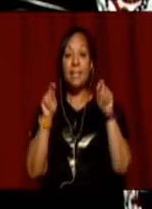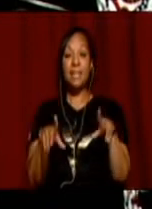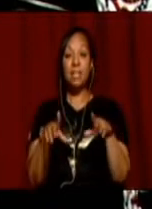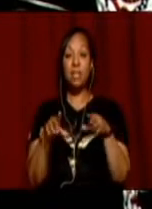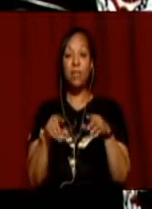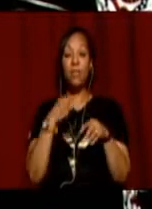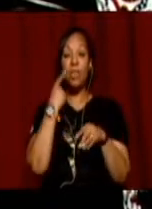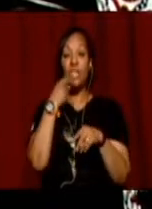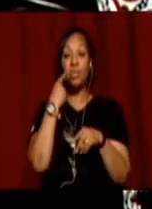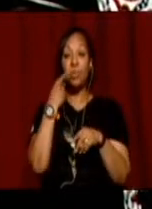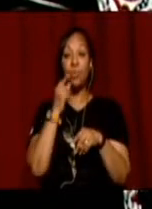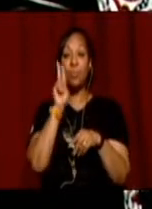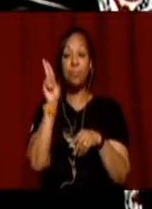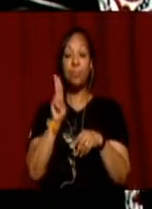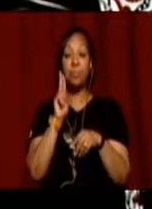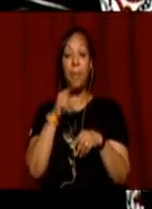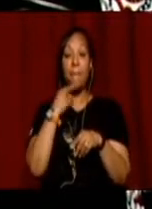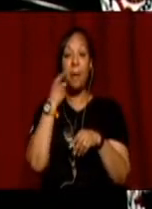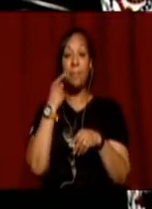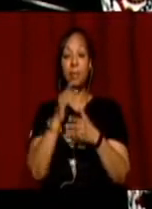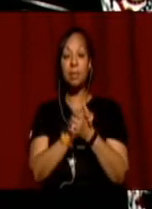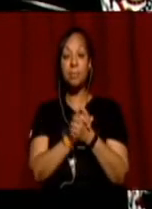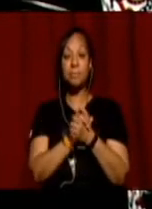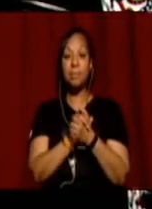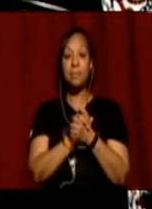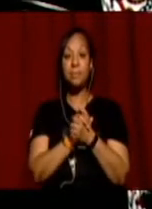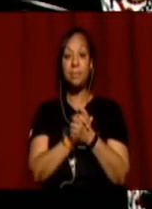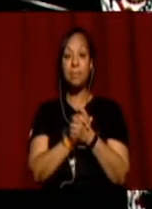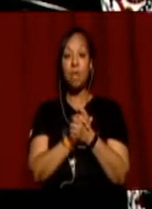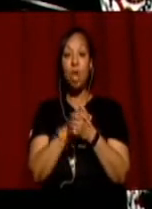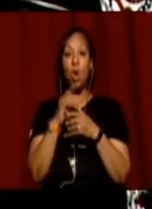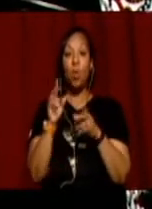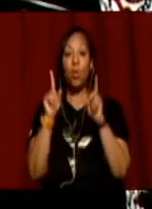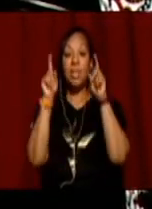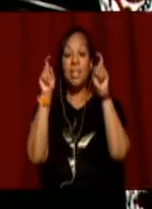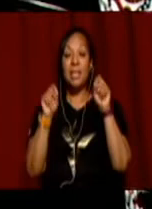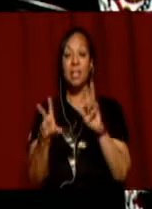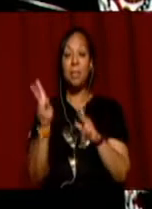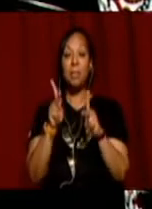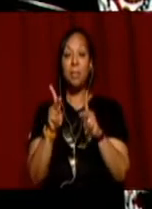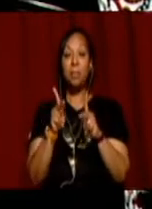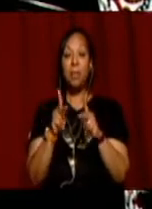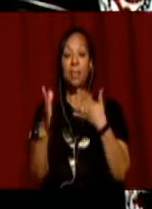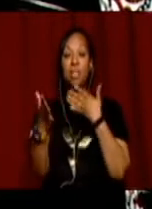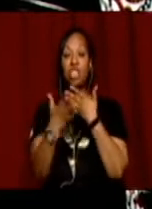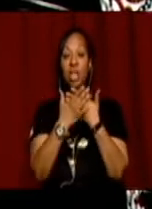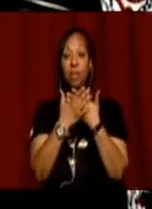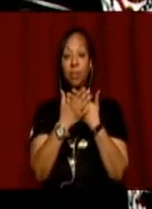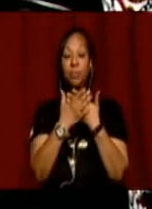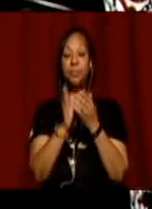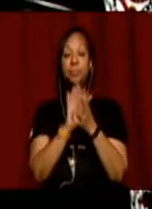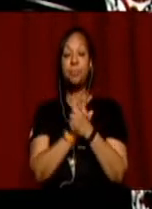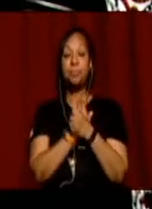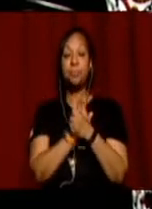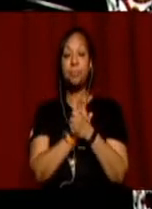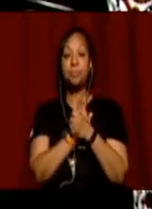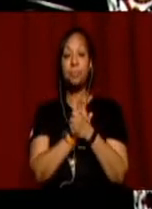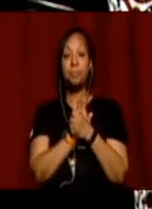general population is not on our plate. Okay, great. We're testing people at the jail. Right. Okay,